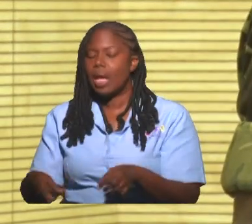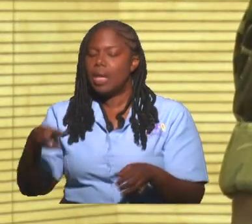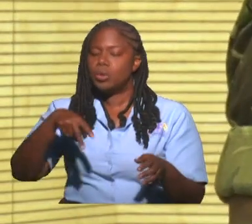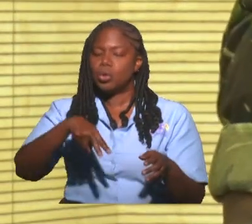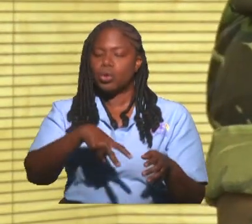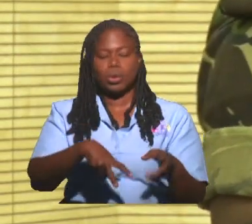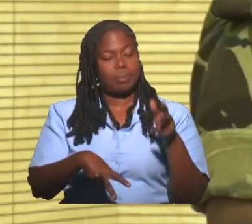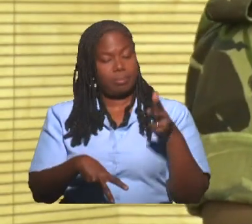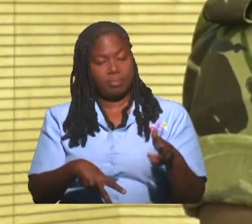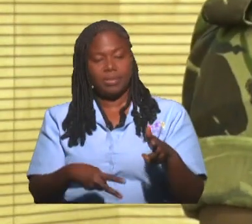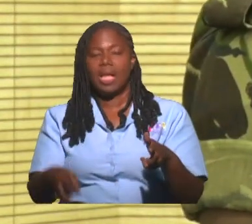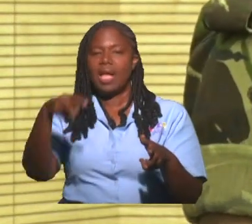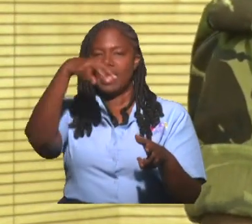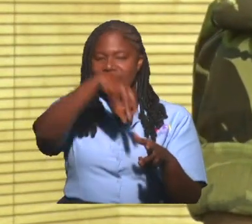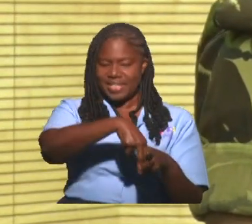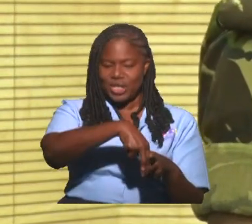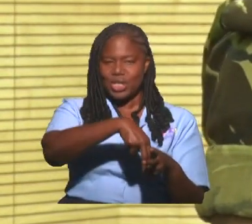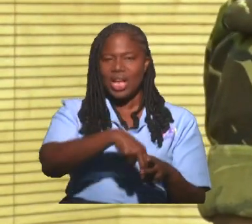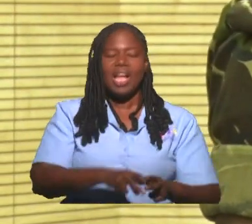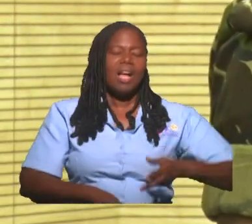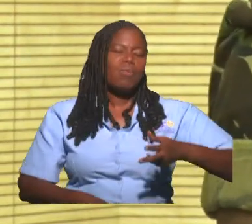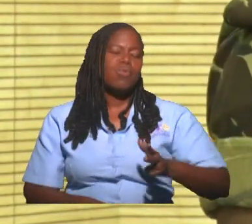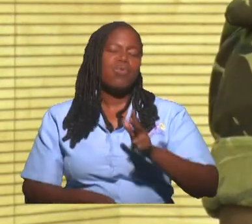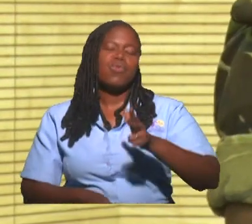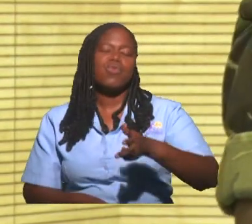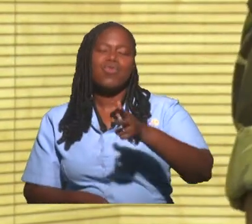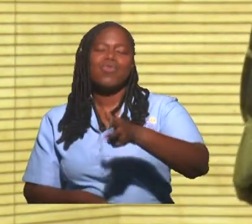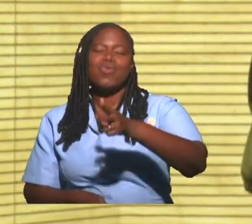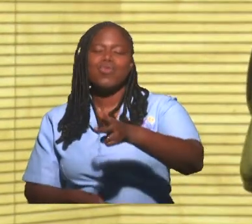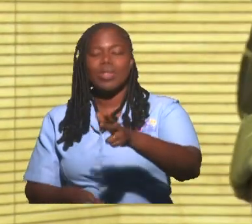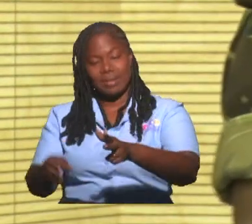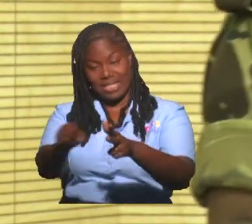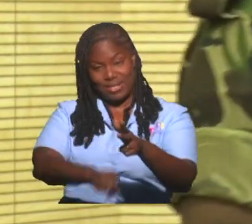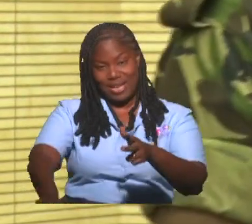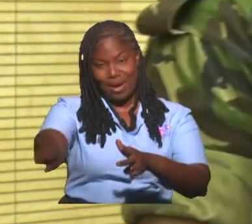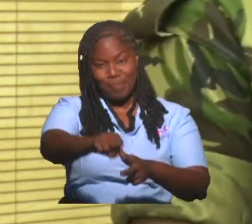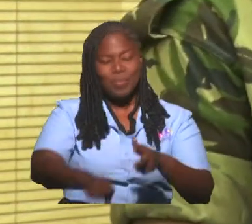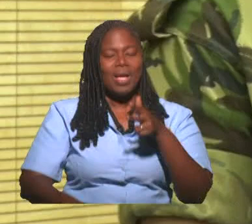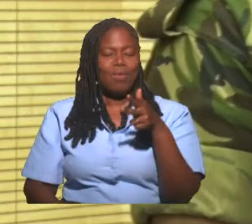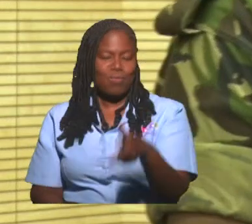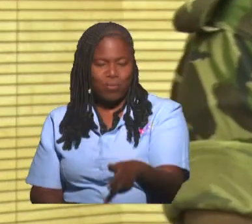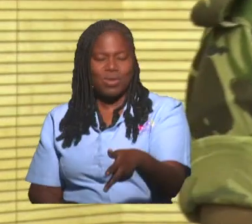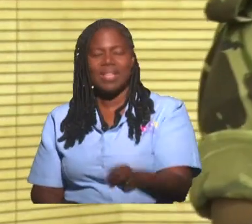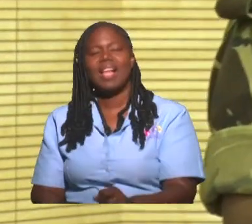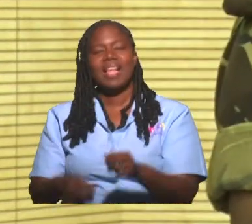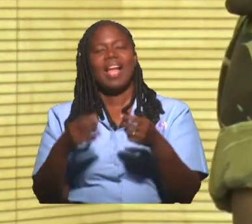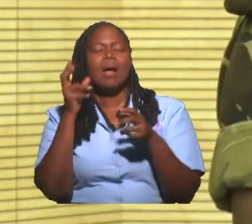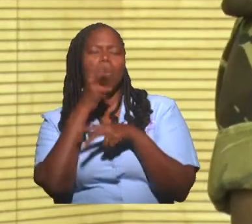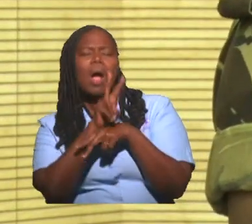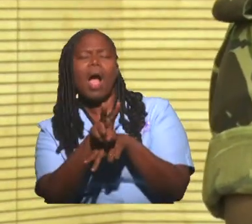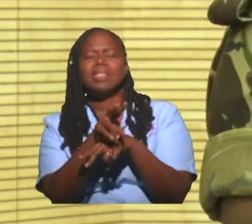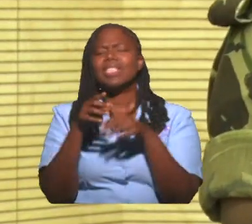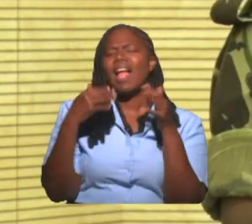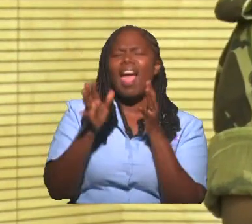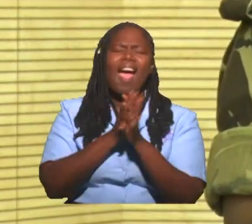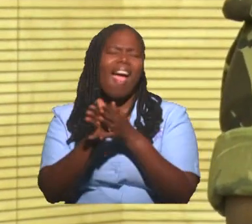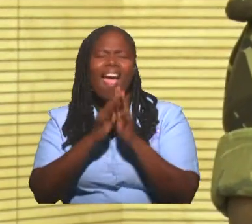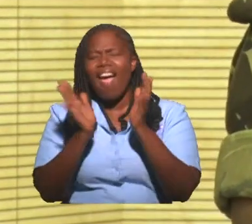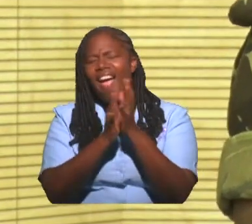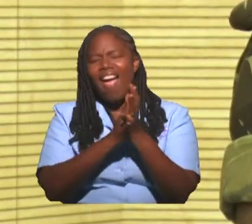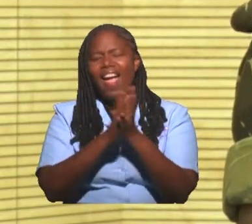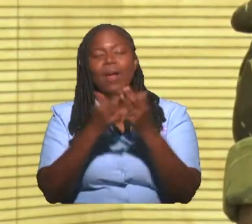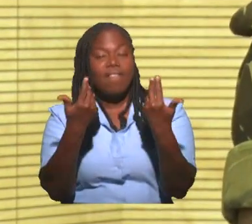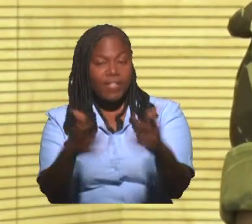ticket, journey to the stadium in comfort, watch your game. Once the game is finished, hop back on a shuttle, go back